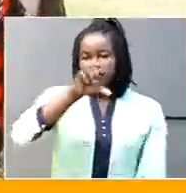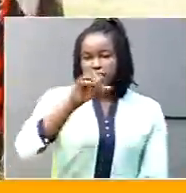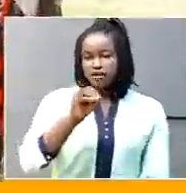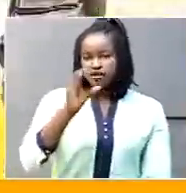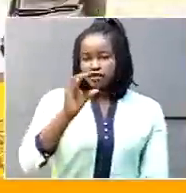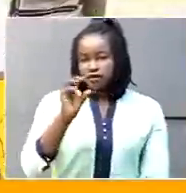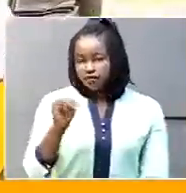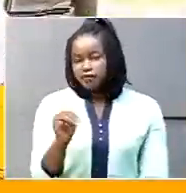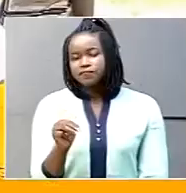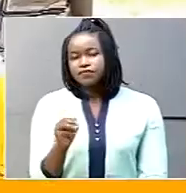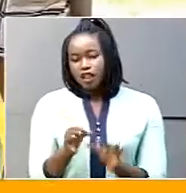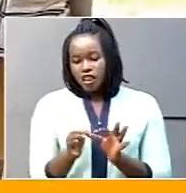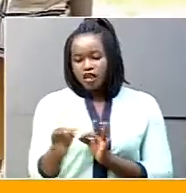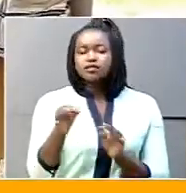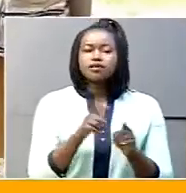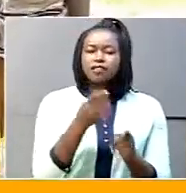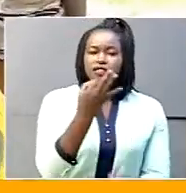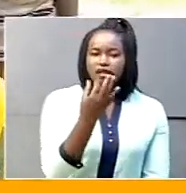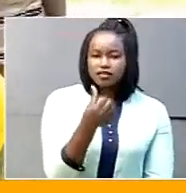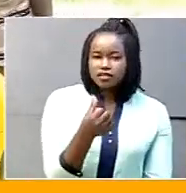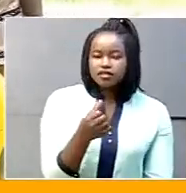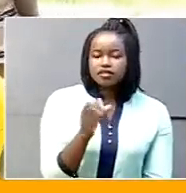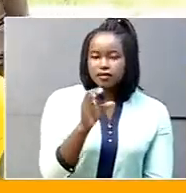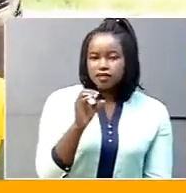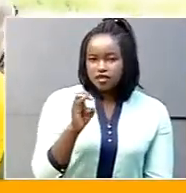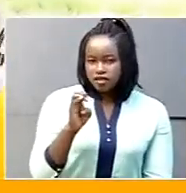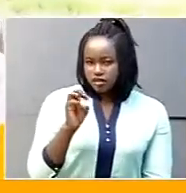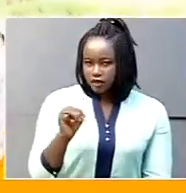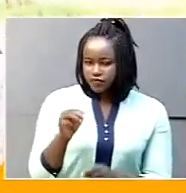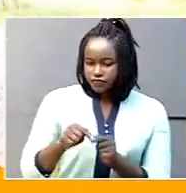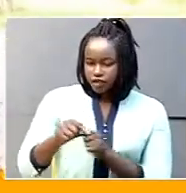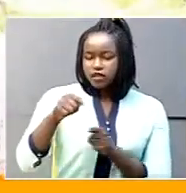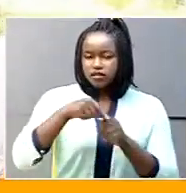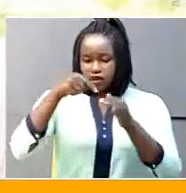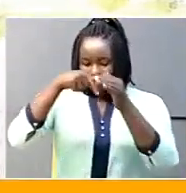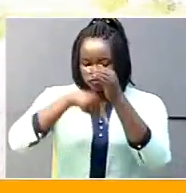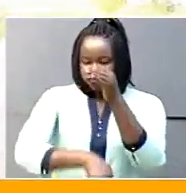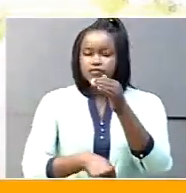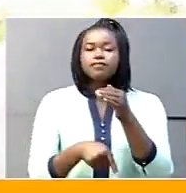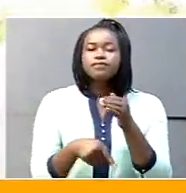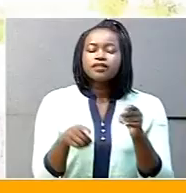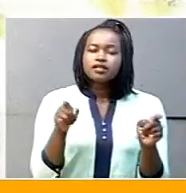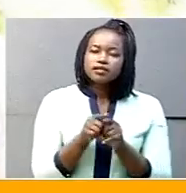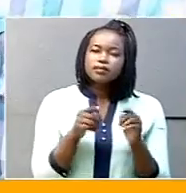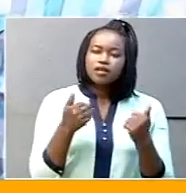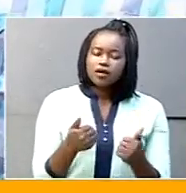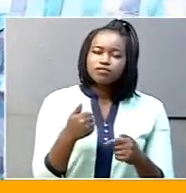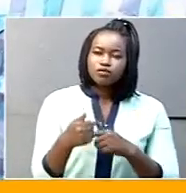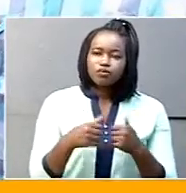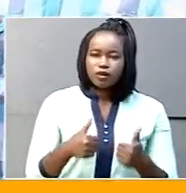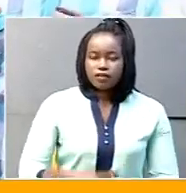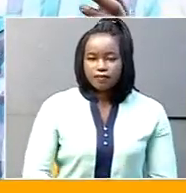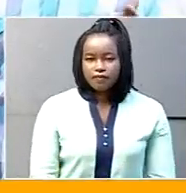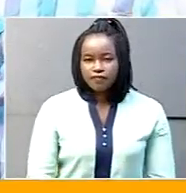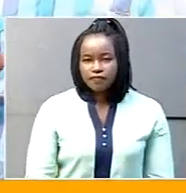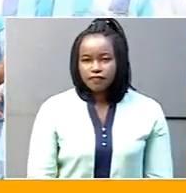length, 36 centimeters width, and 46 centimeters depth, and strings, as the technician explains. We